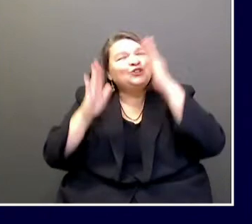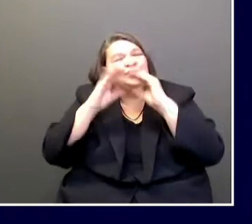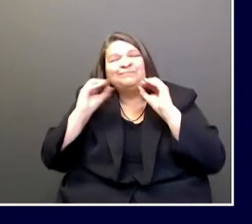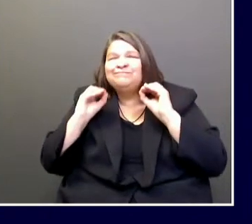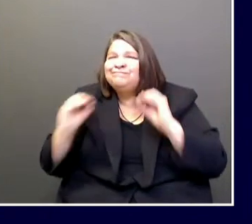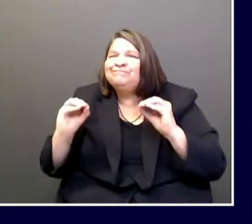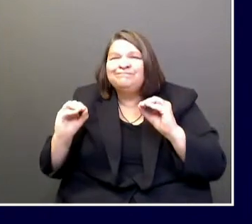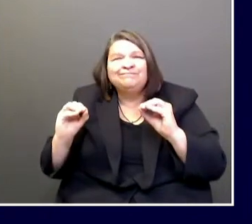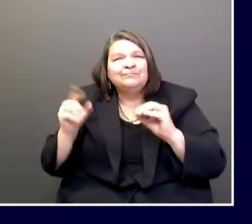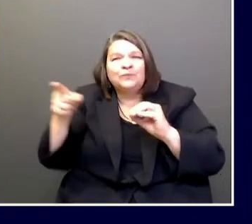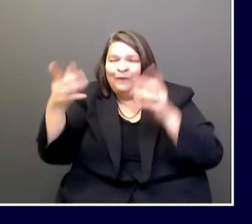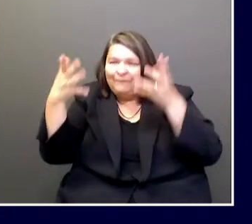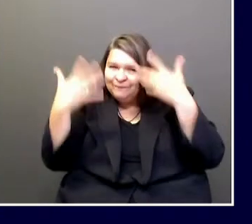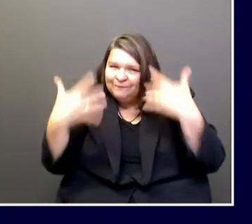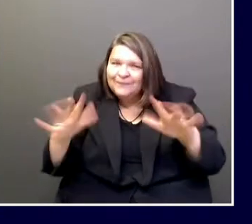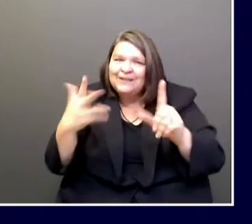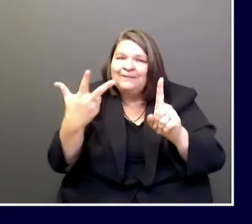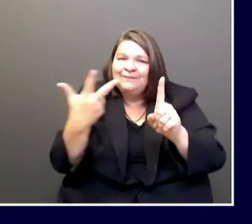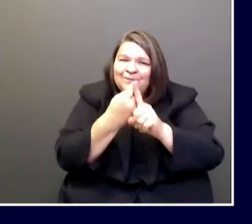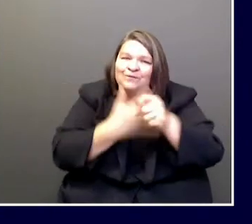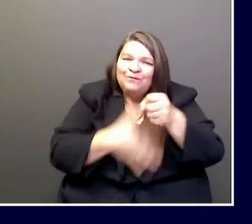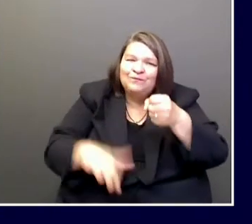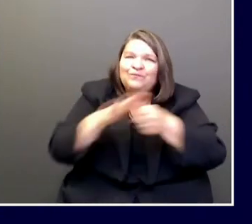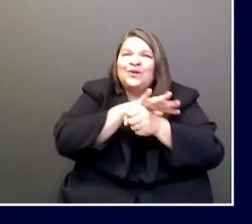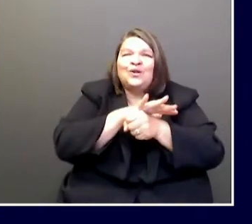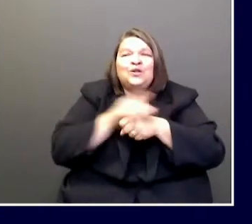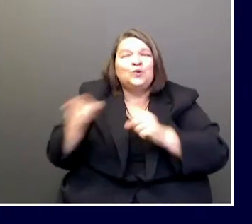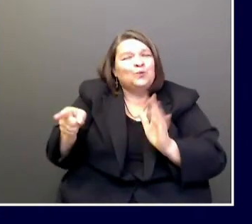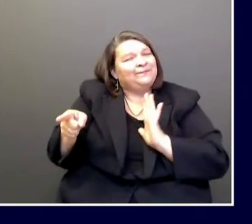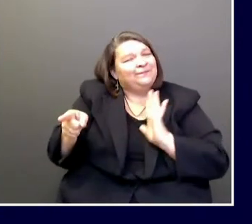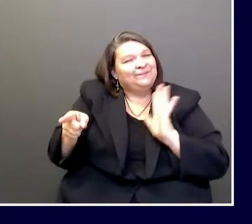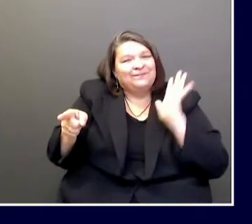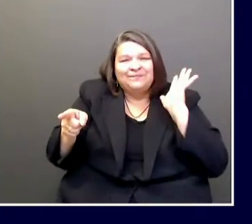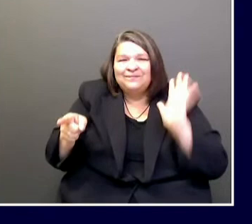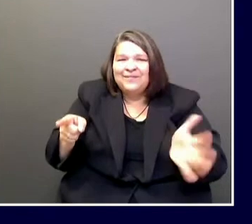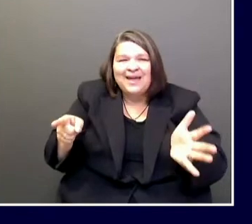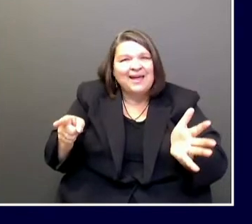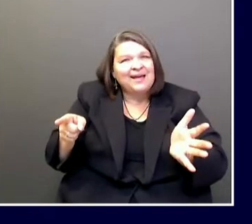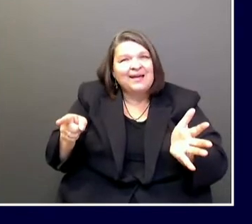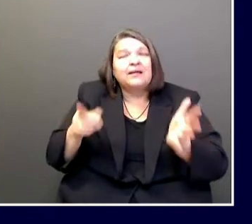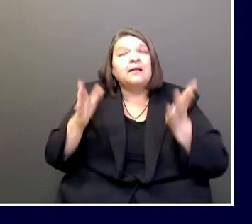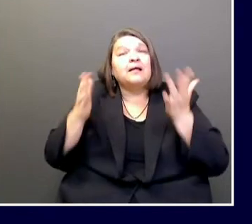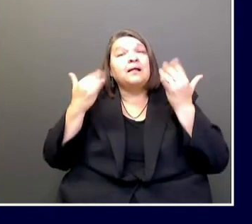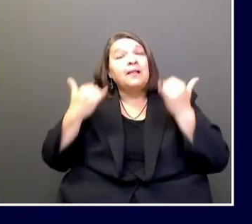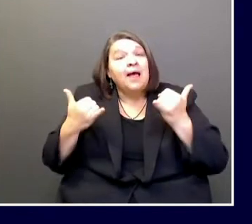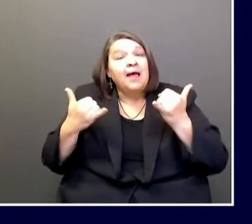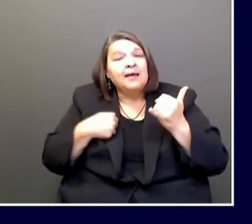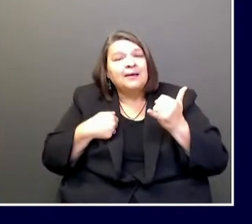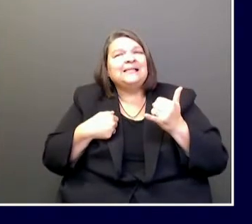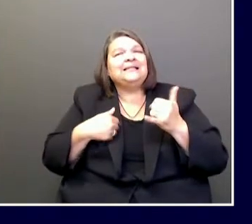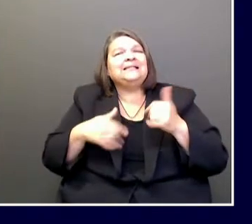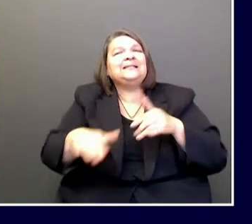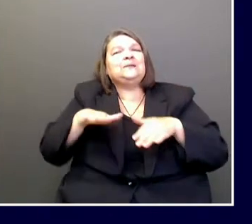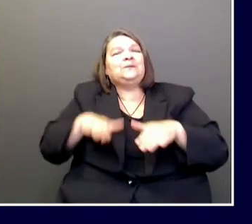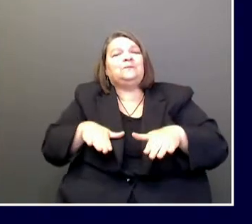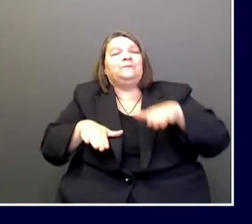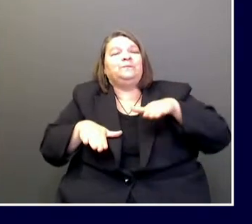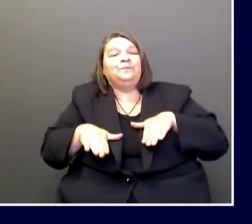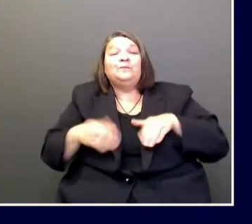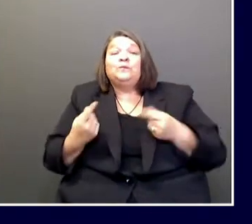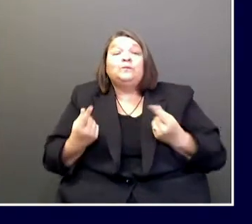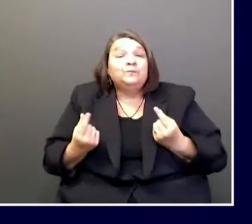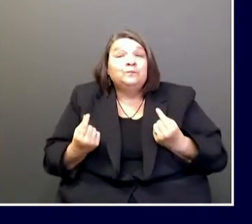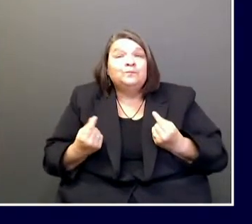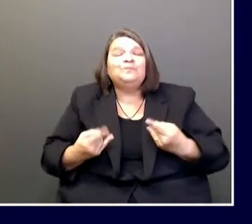to start going back to some of the steps that you took before, like wearing a mask, so that you can do your part to keep other people